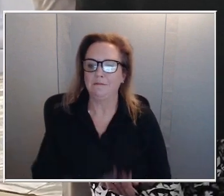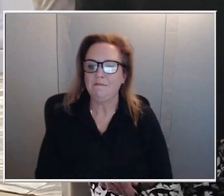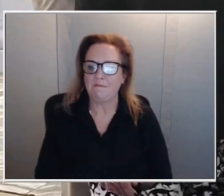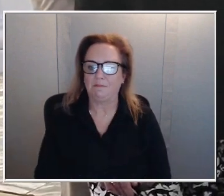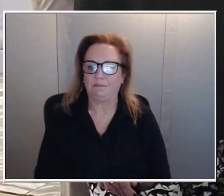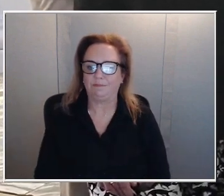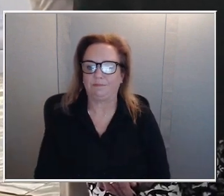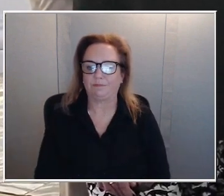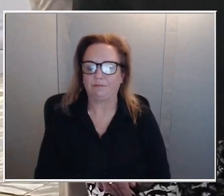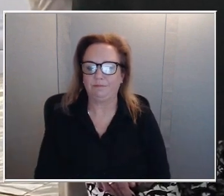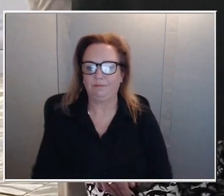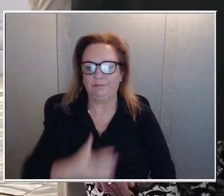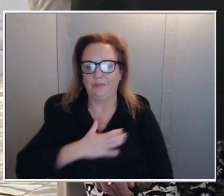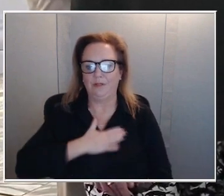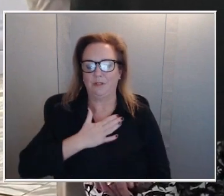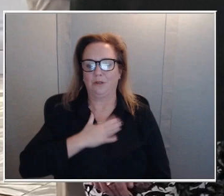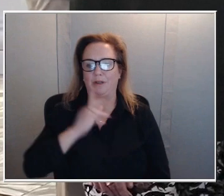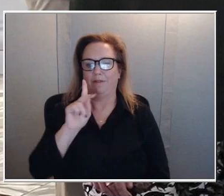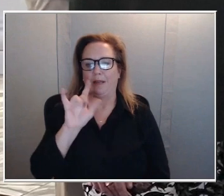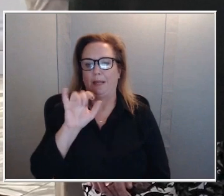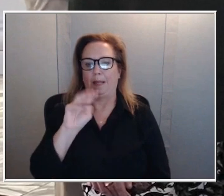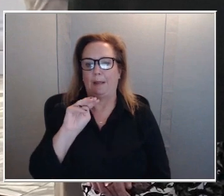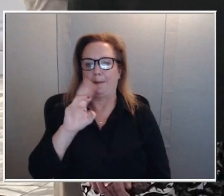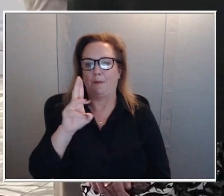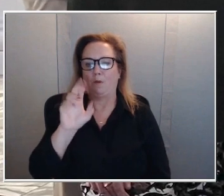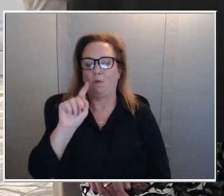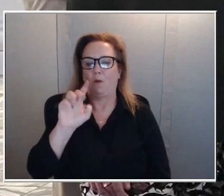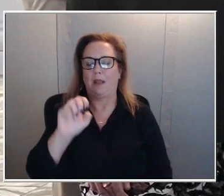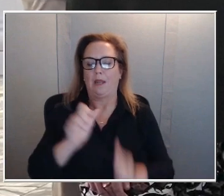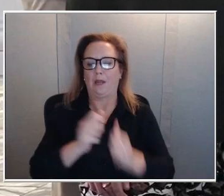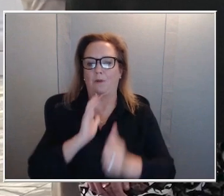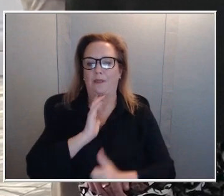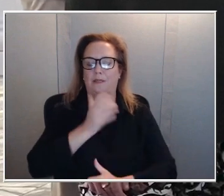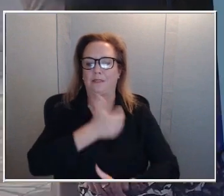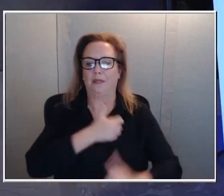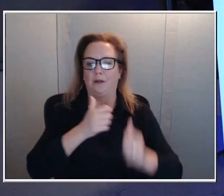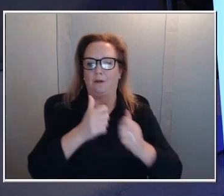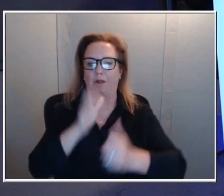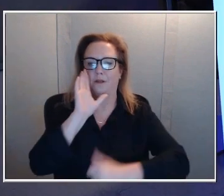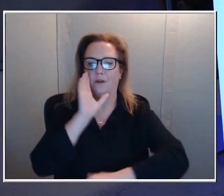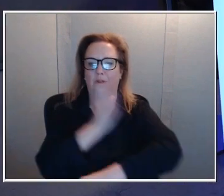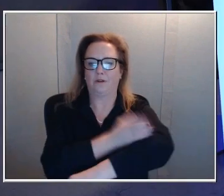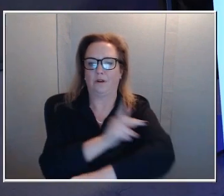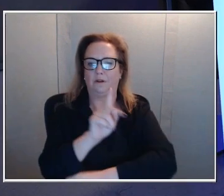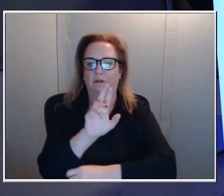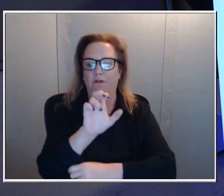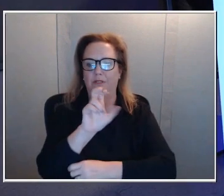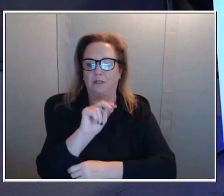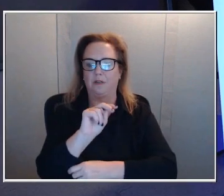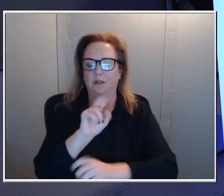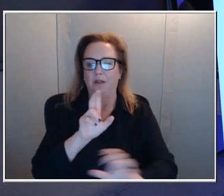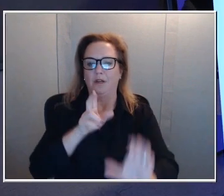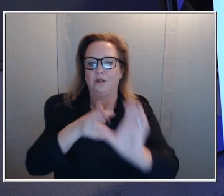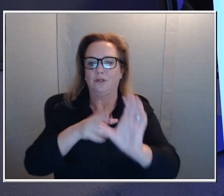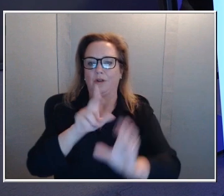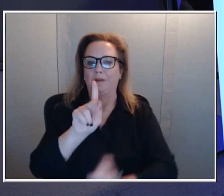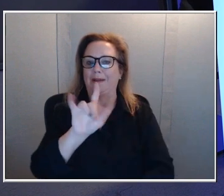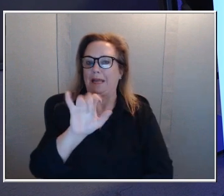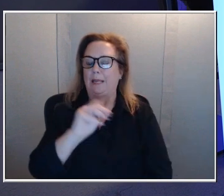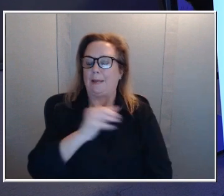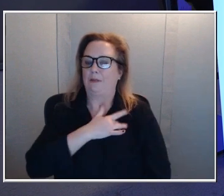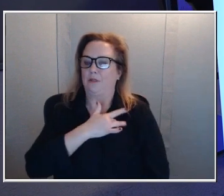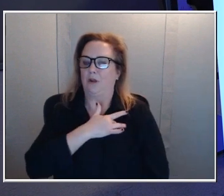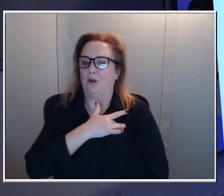And we are so happy to have Kim White here with us today in the studio alongside her daughter, Kristen. We're also joined by one of Kim's cardiologists, Dr.